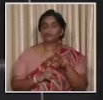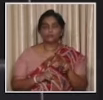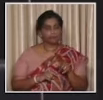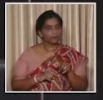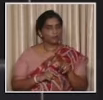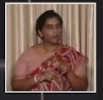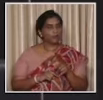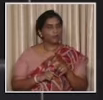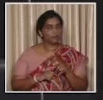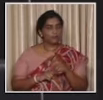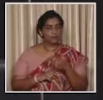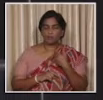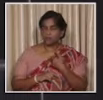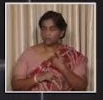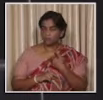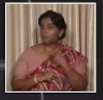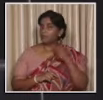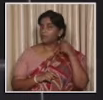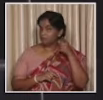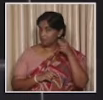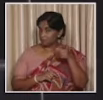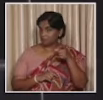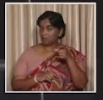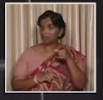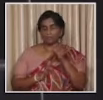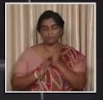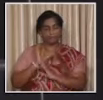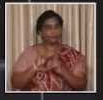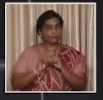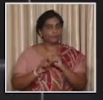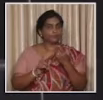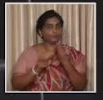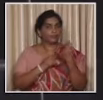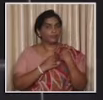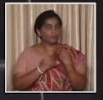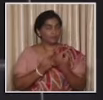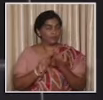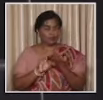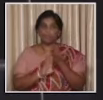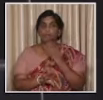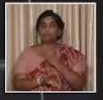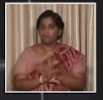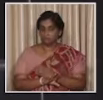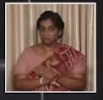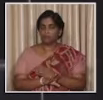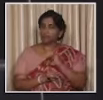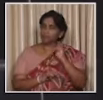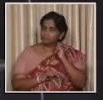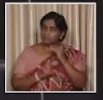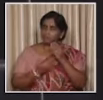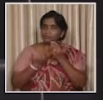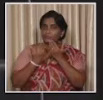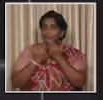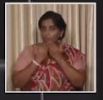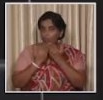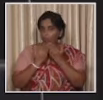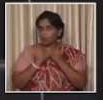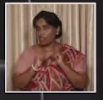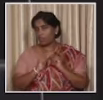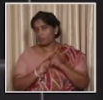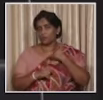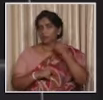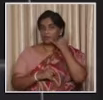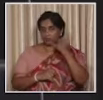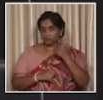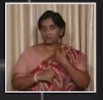have mentioned to him before he took over the ministry. In fact, he asked me for some advice. So when the young minister came to